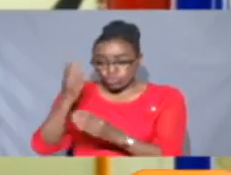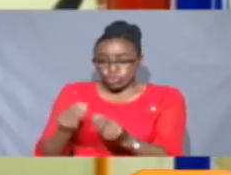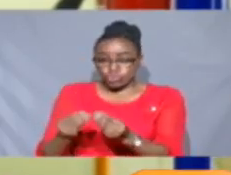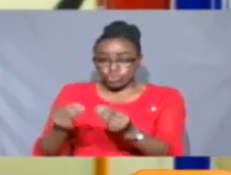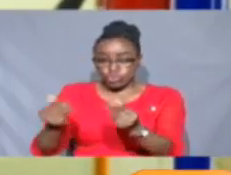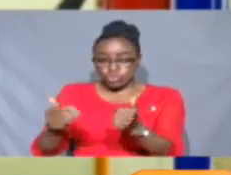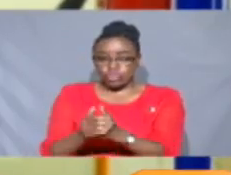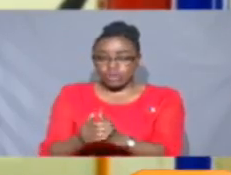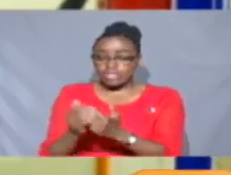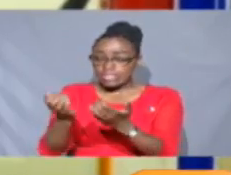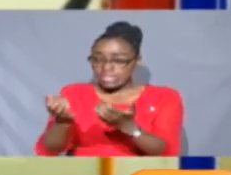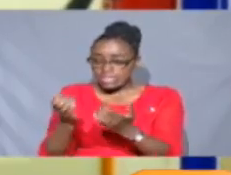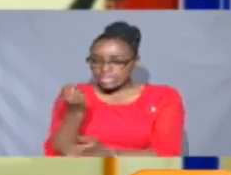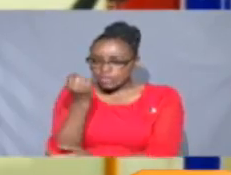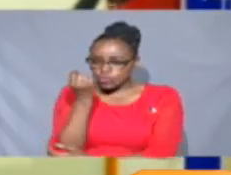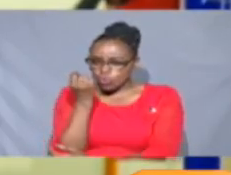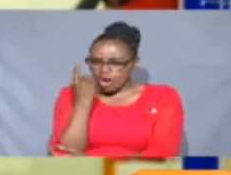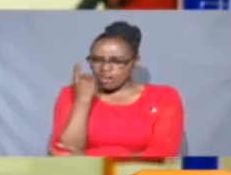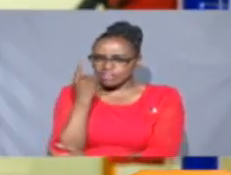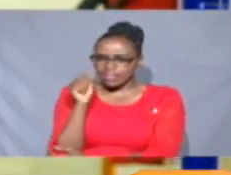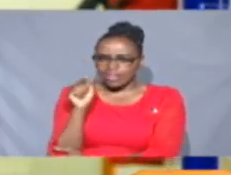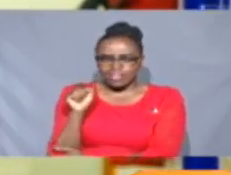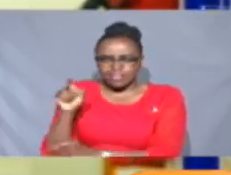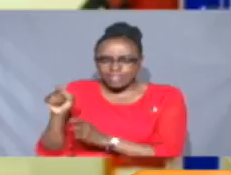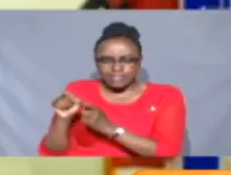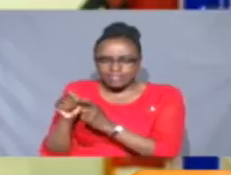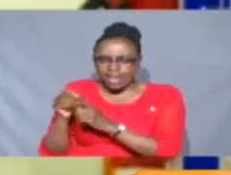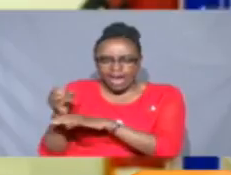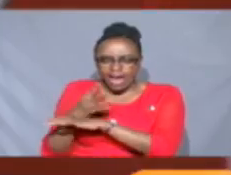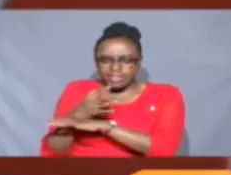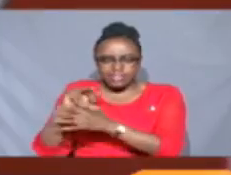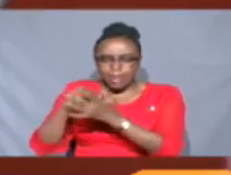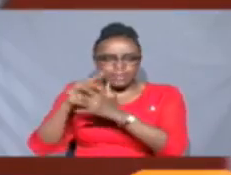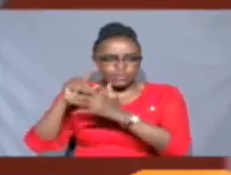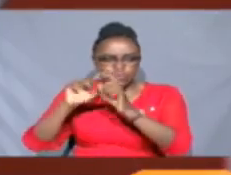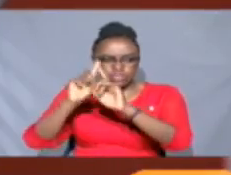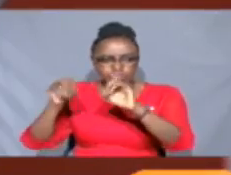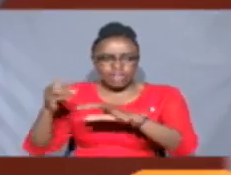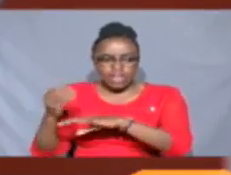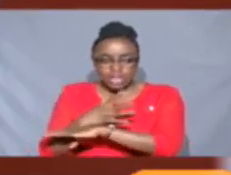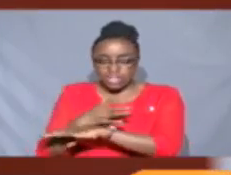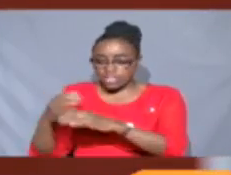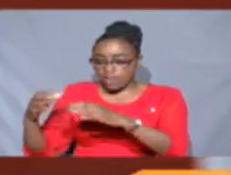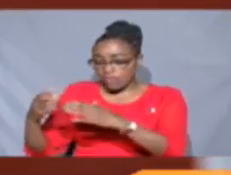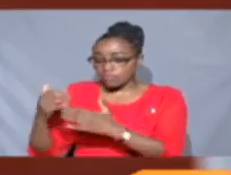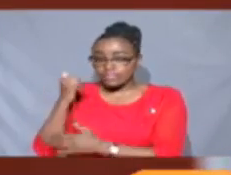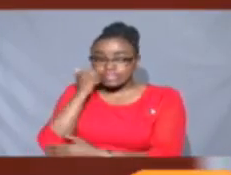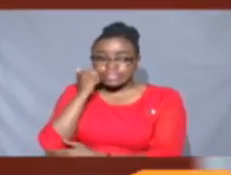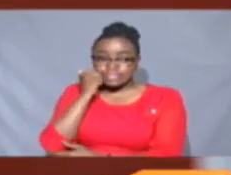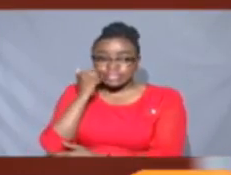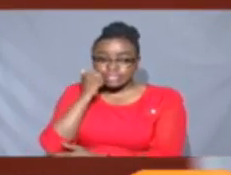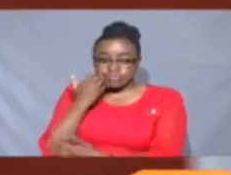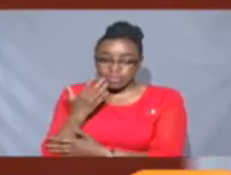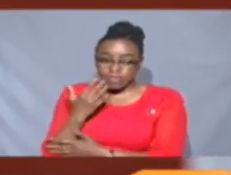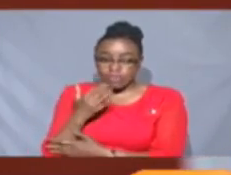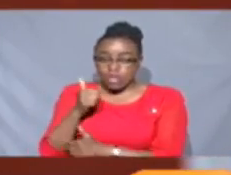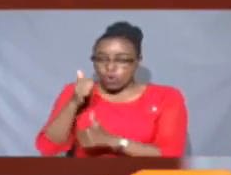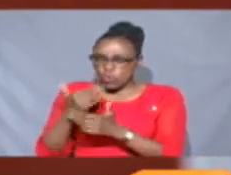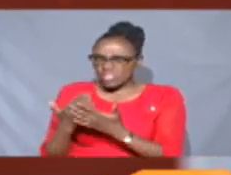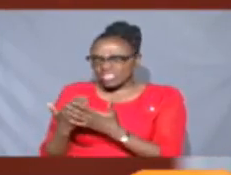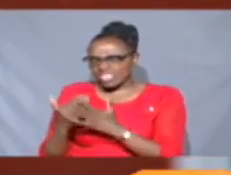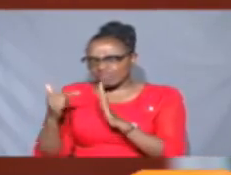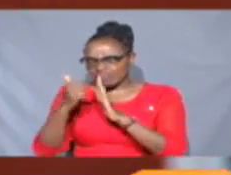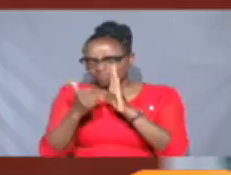solutions, we need to understand exactly what cancer is. Cancer is a group of diseases characterized